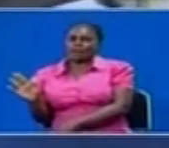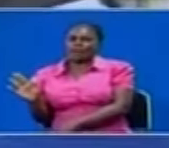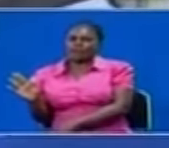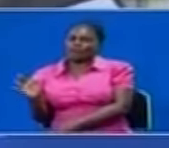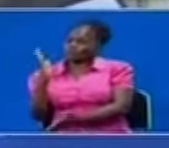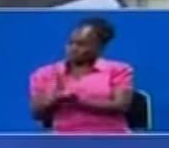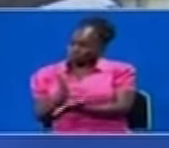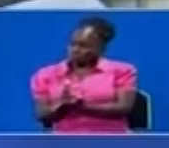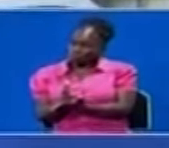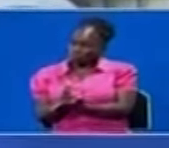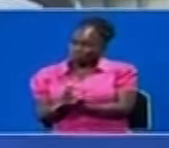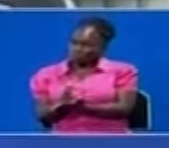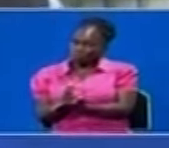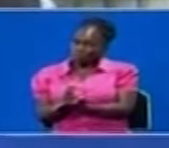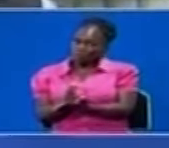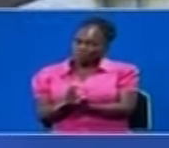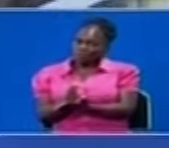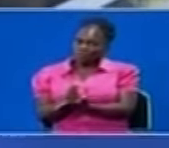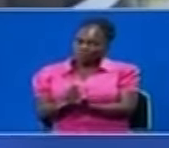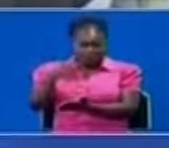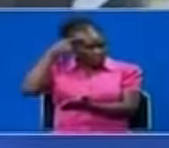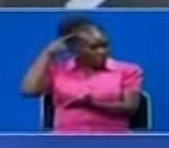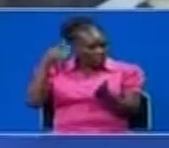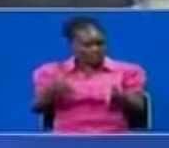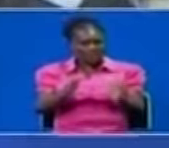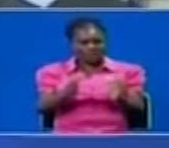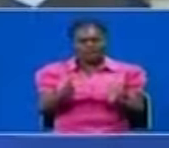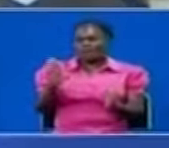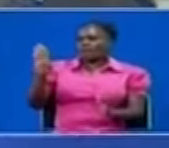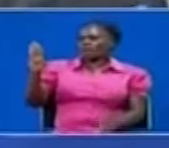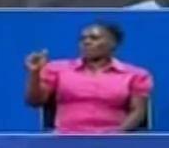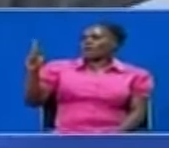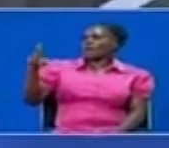Yeah. Kwa sababu kwake inachengwa lami 24 hours. Wapi ya Baringo?